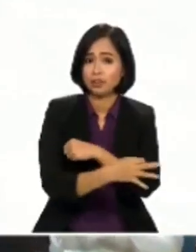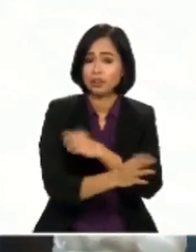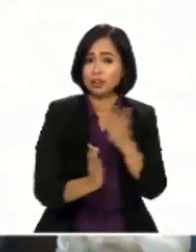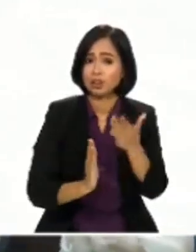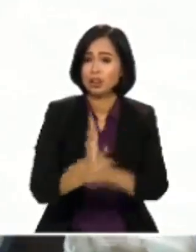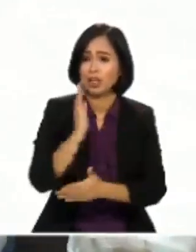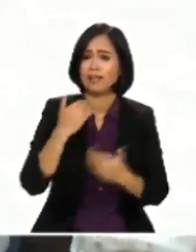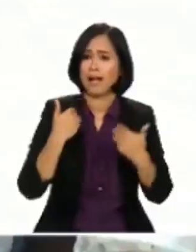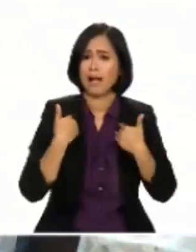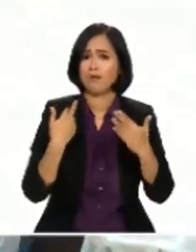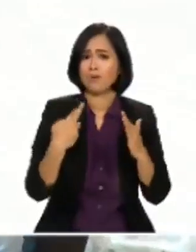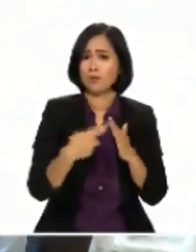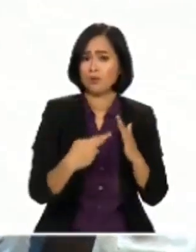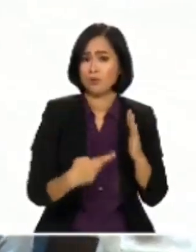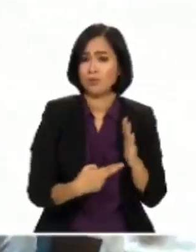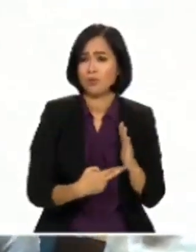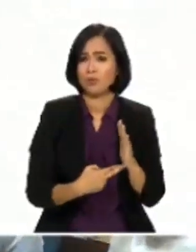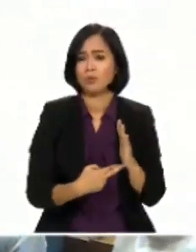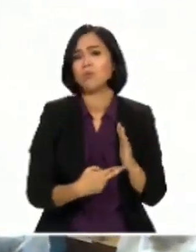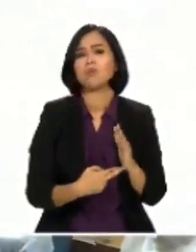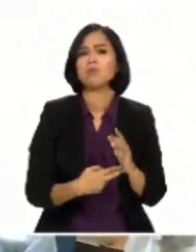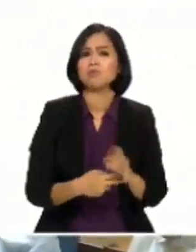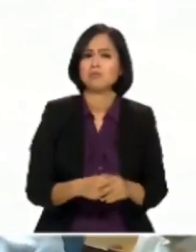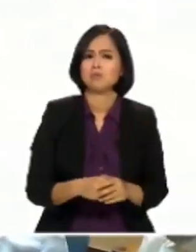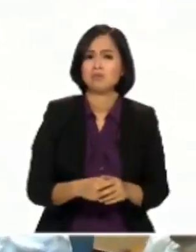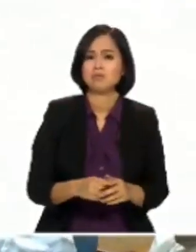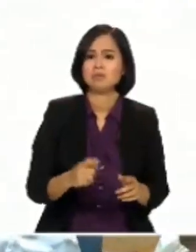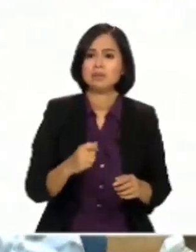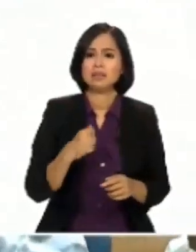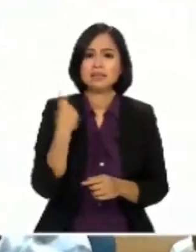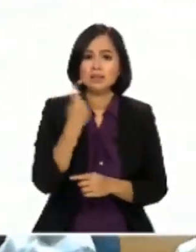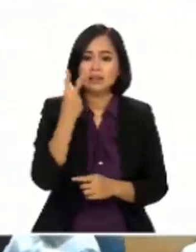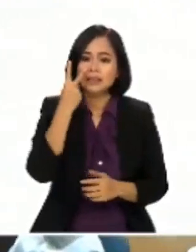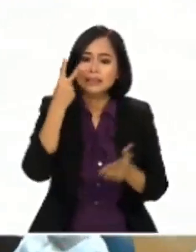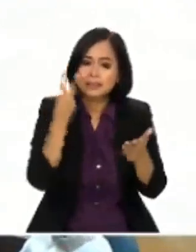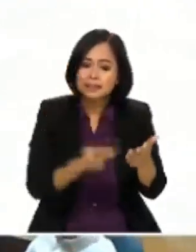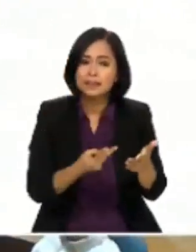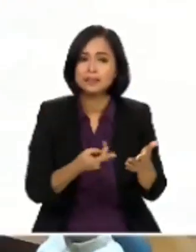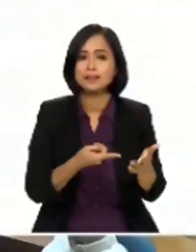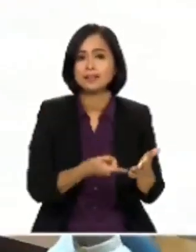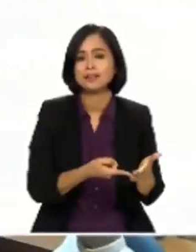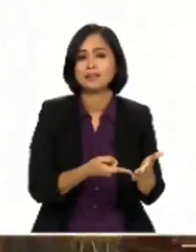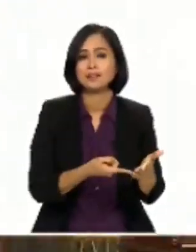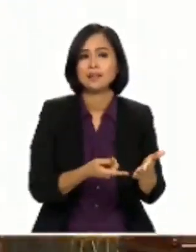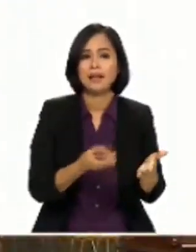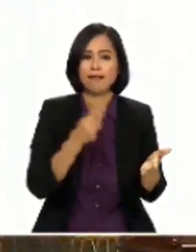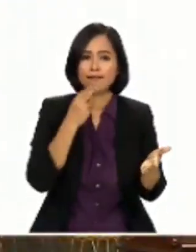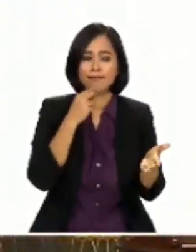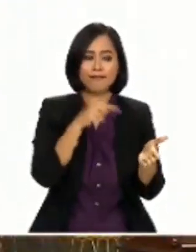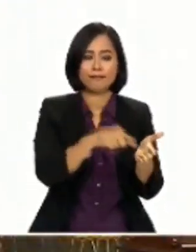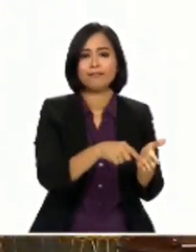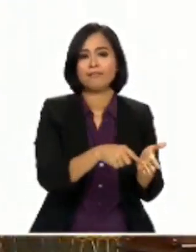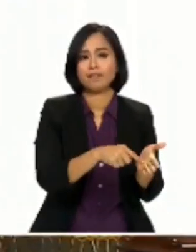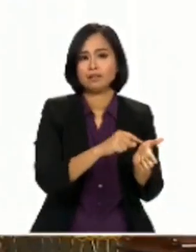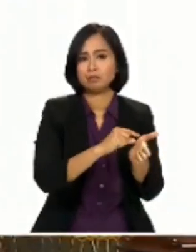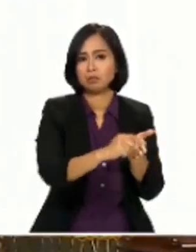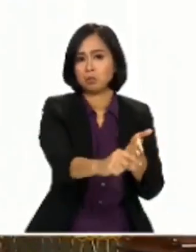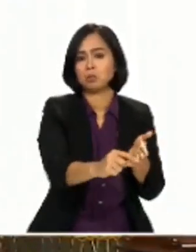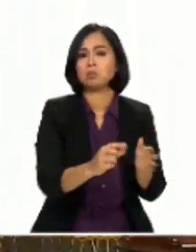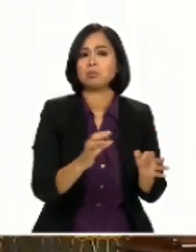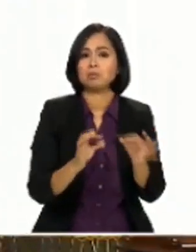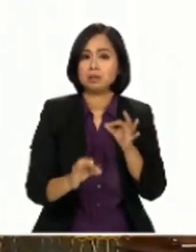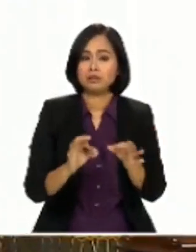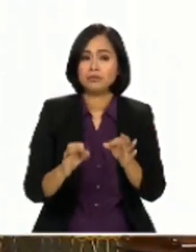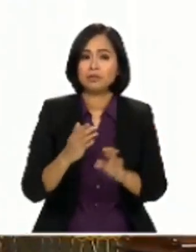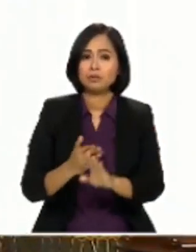ruling. Ayaw lang ninyo gustong tignan. It is mentioned there that even